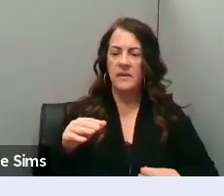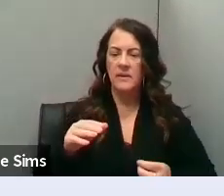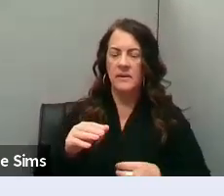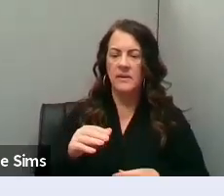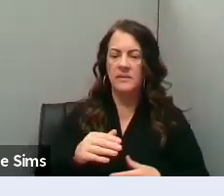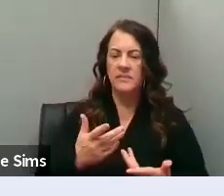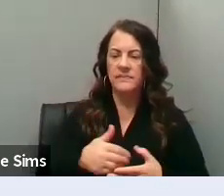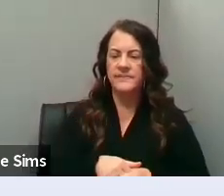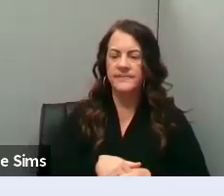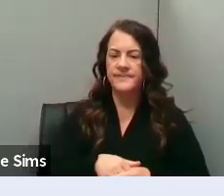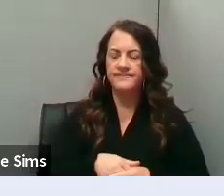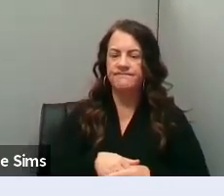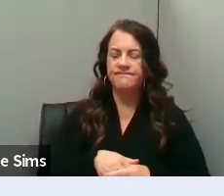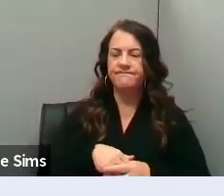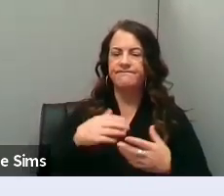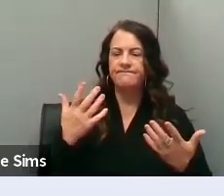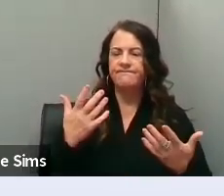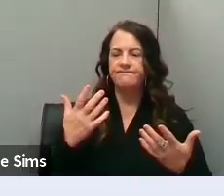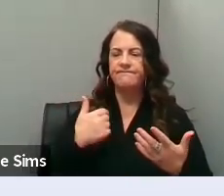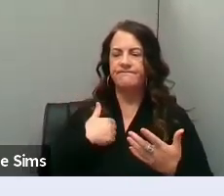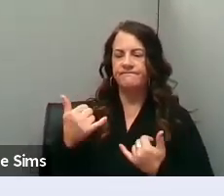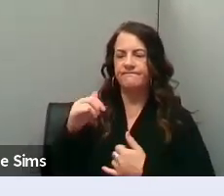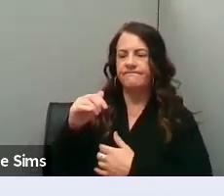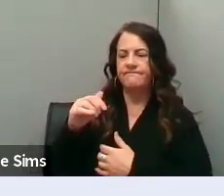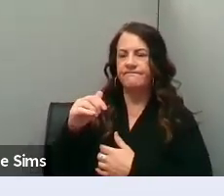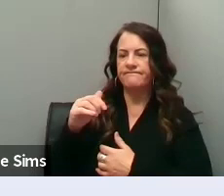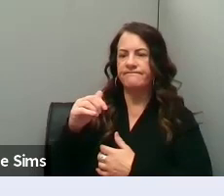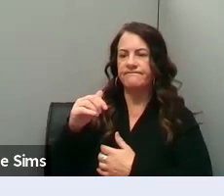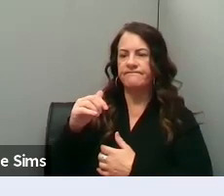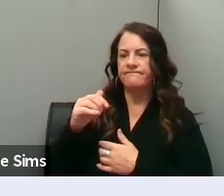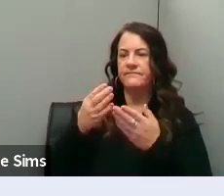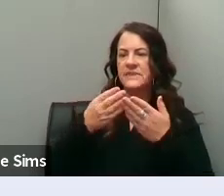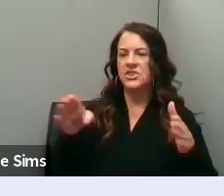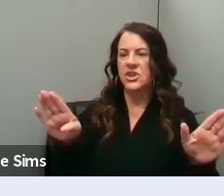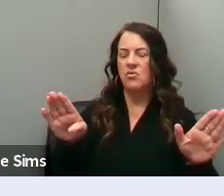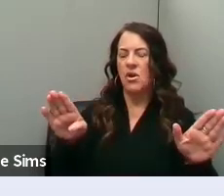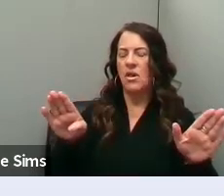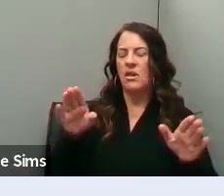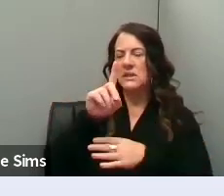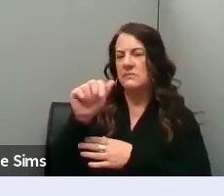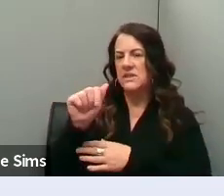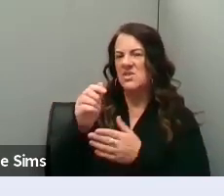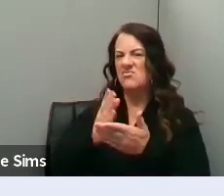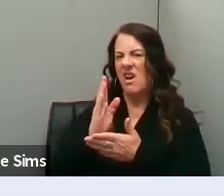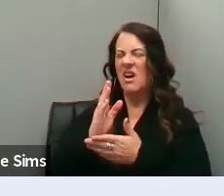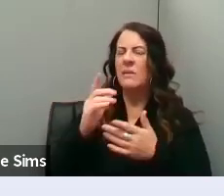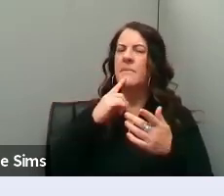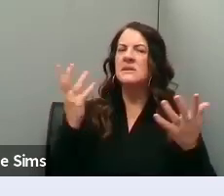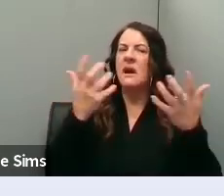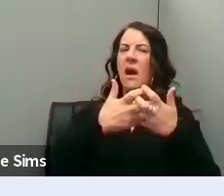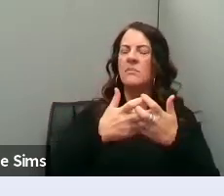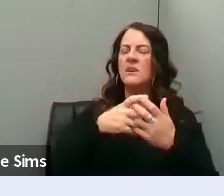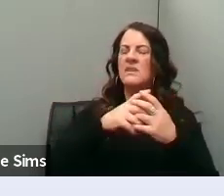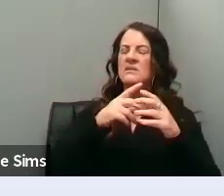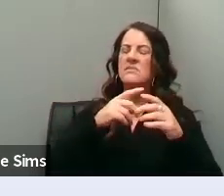So the area of disability rights in general is a combination of federal law and